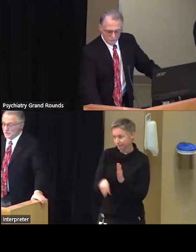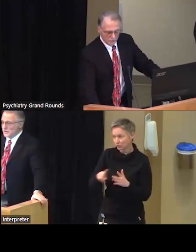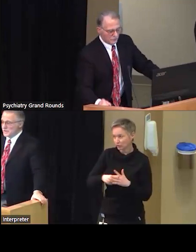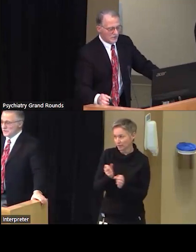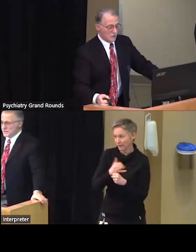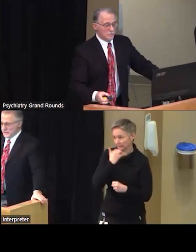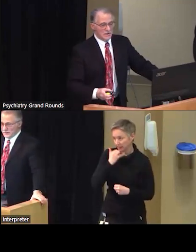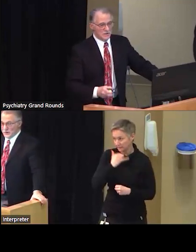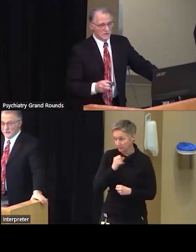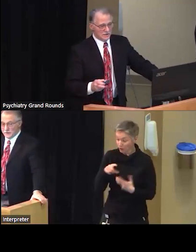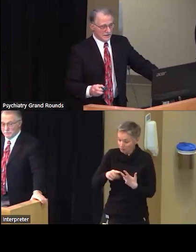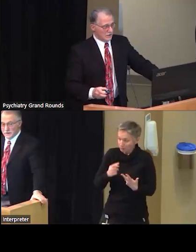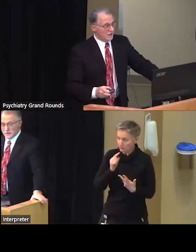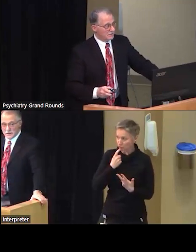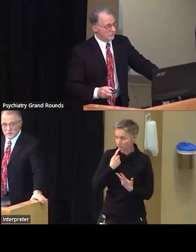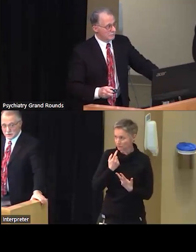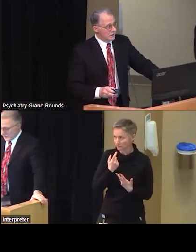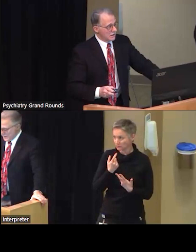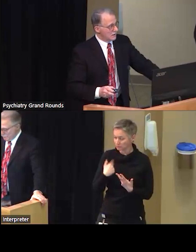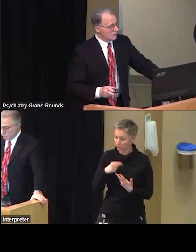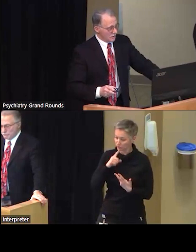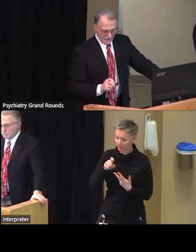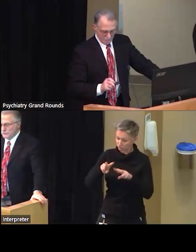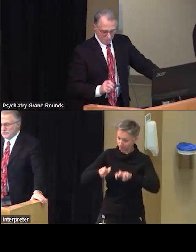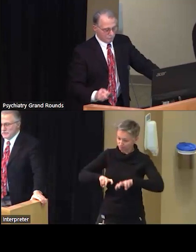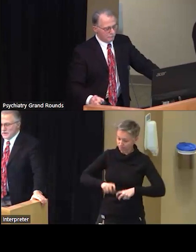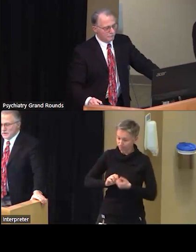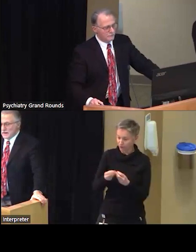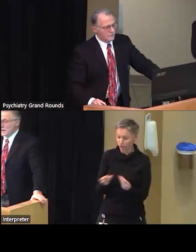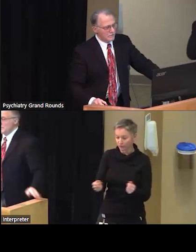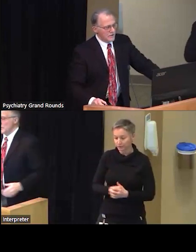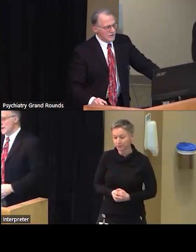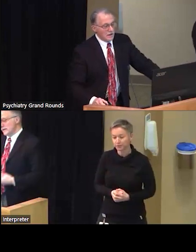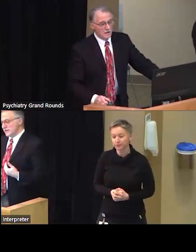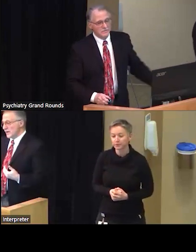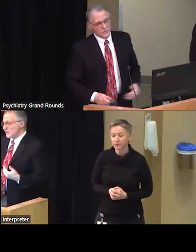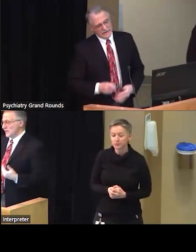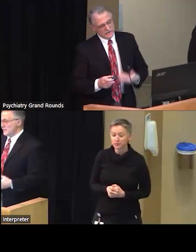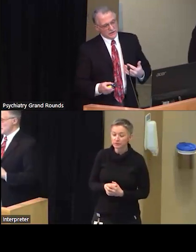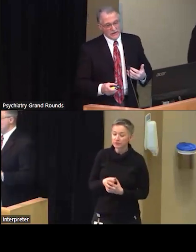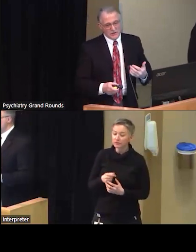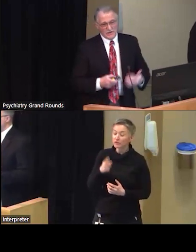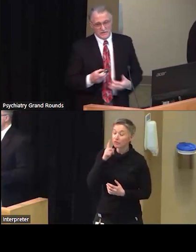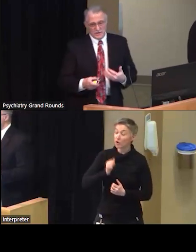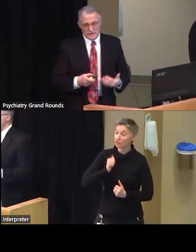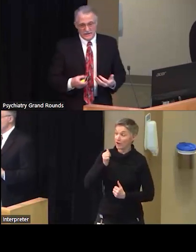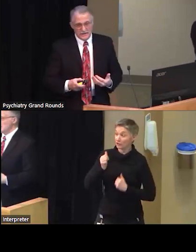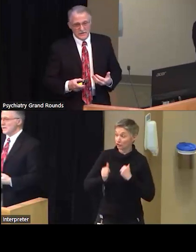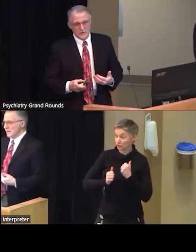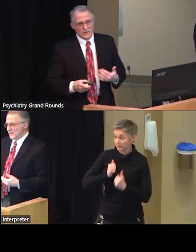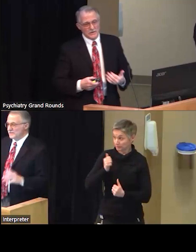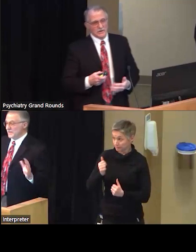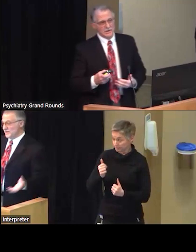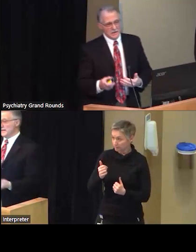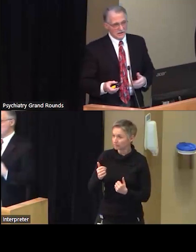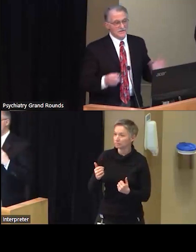So it's a pretty serious thing that we have to look at. Regarding aggression, when I first started to get into